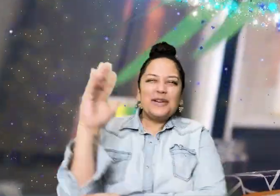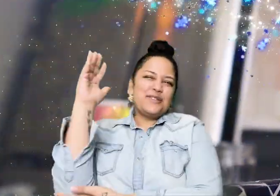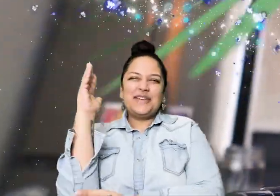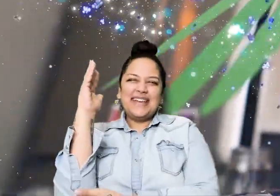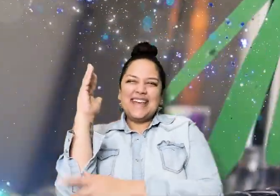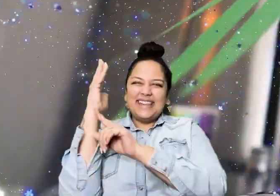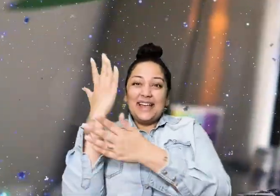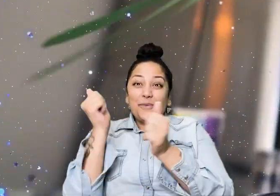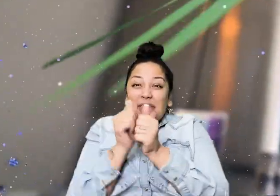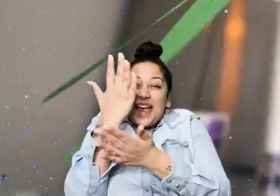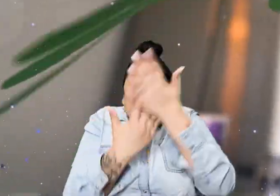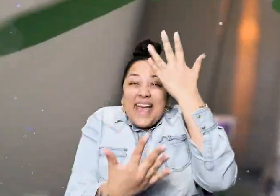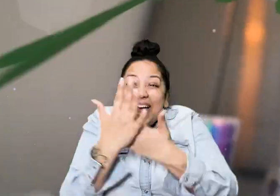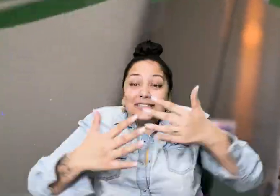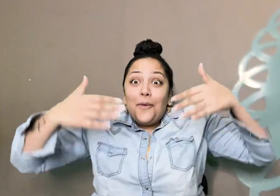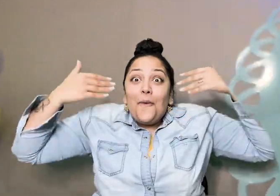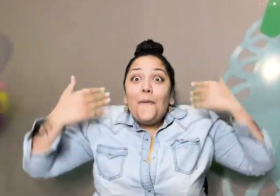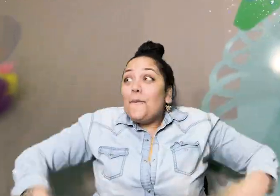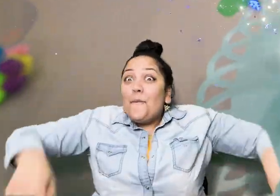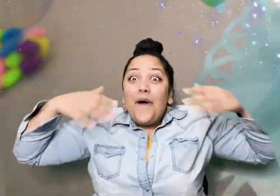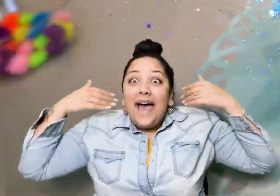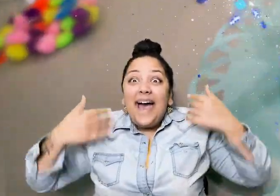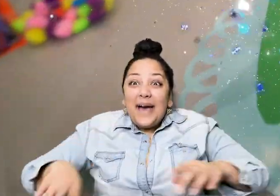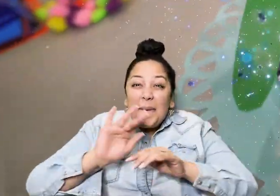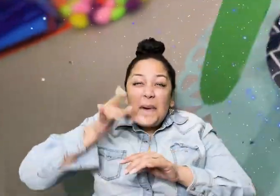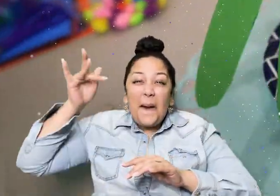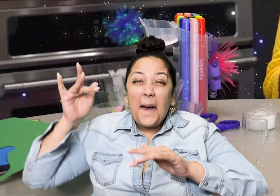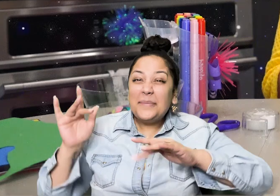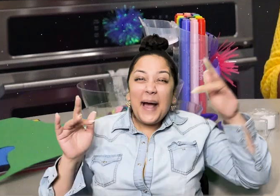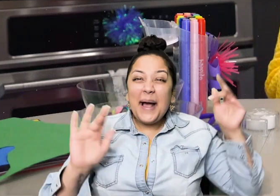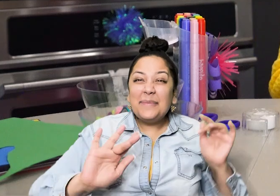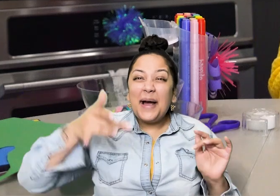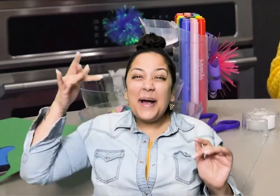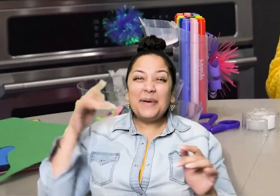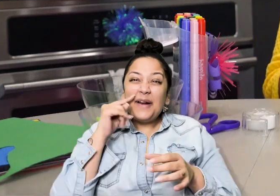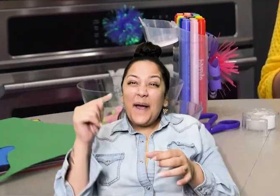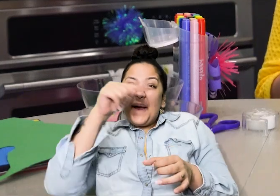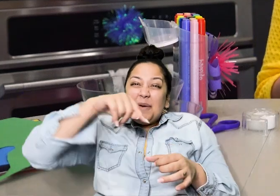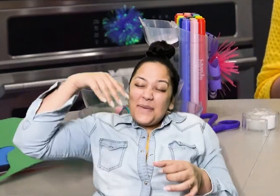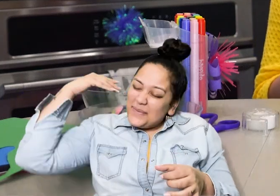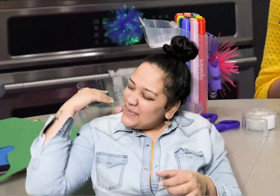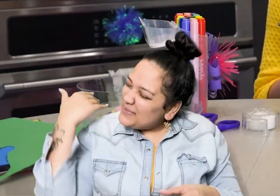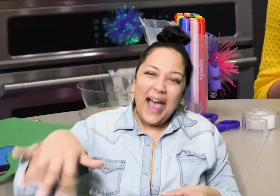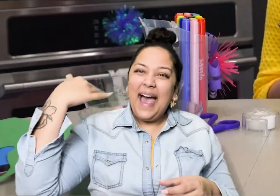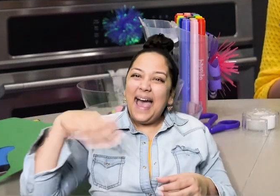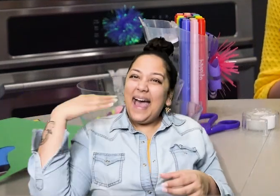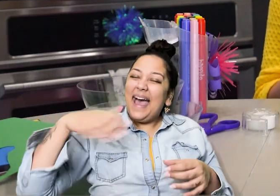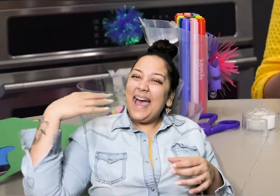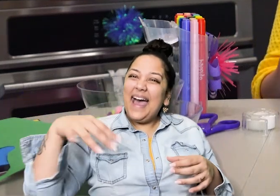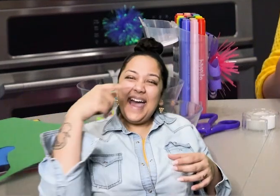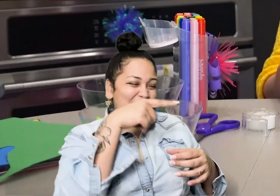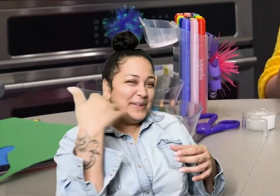It's our Crafternoon creation, a palm tree made with the palms of our